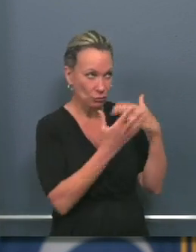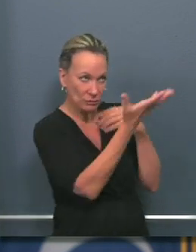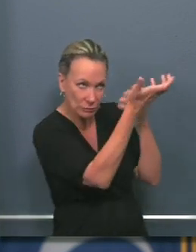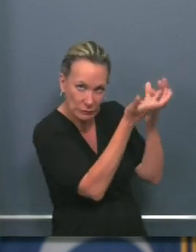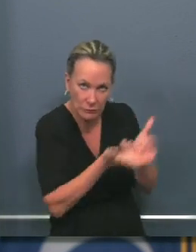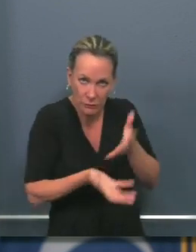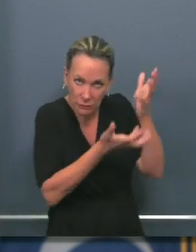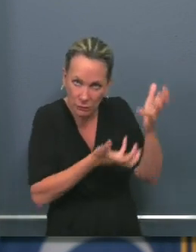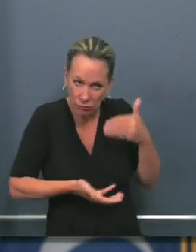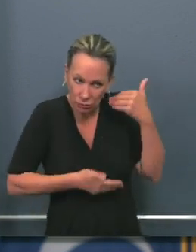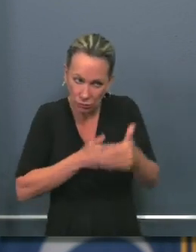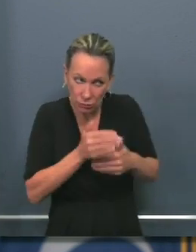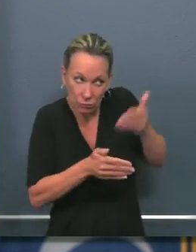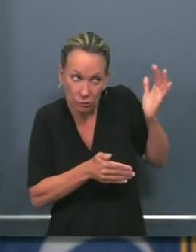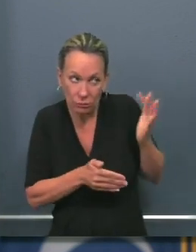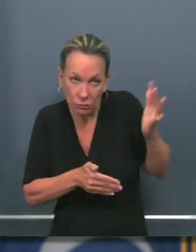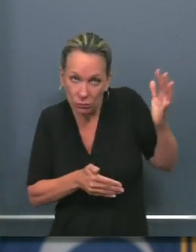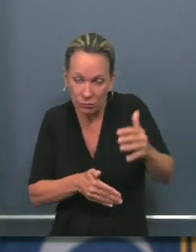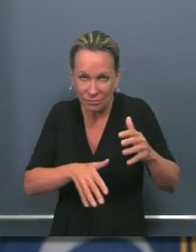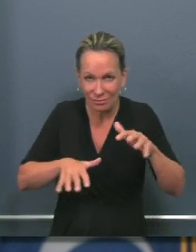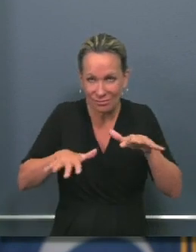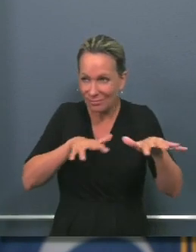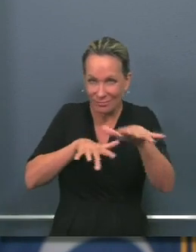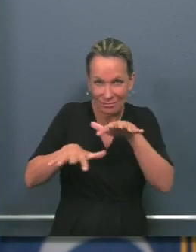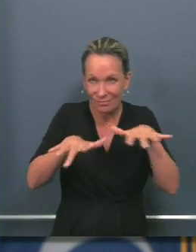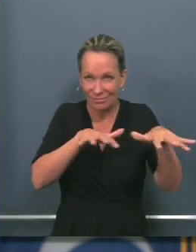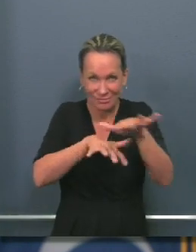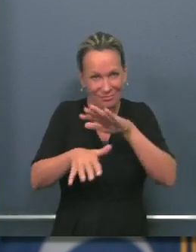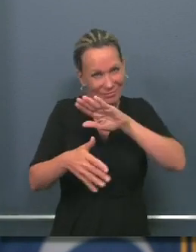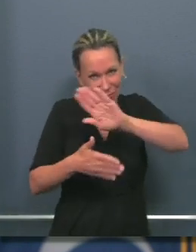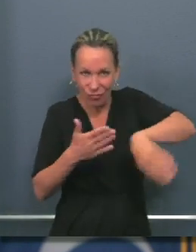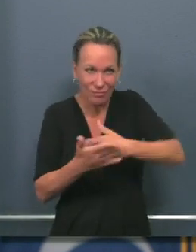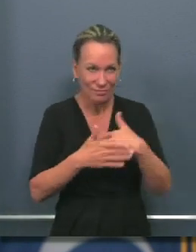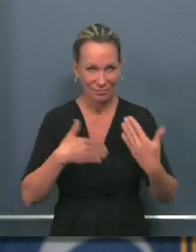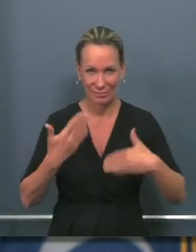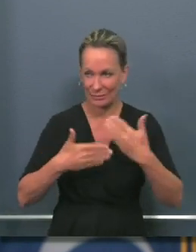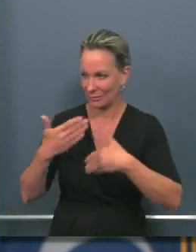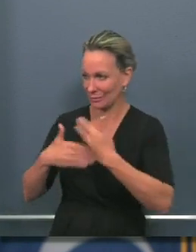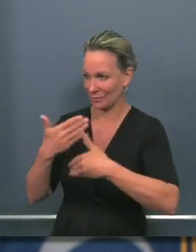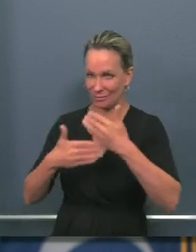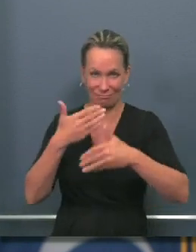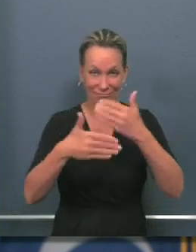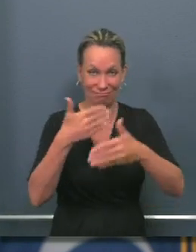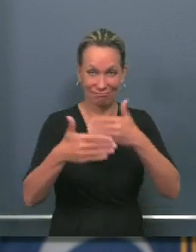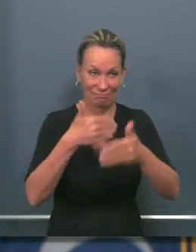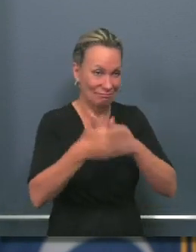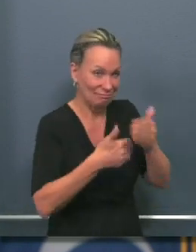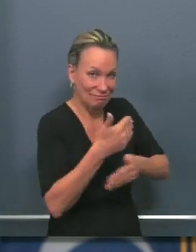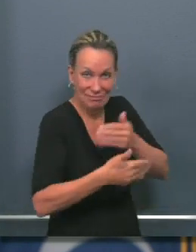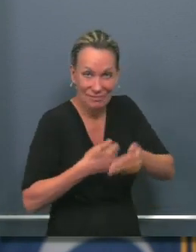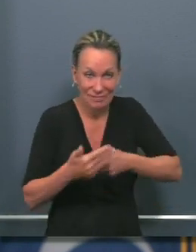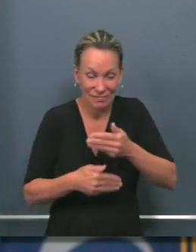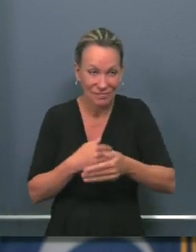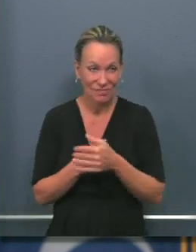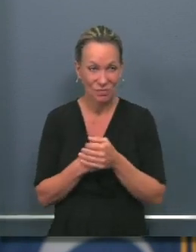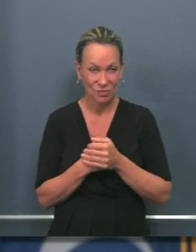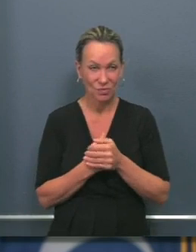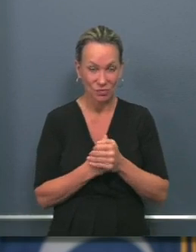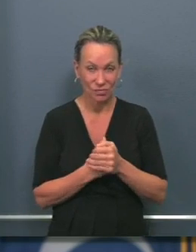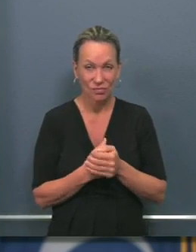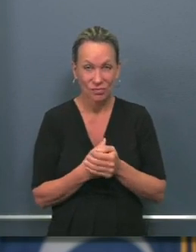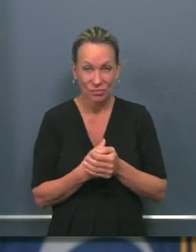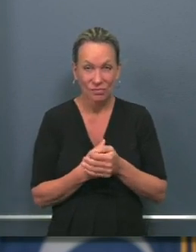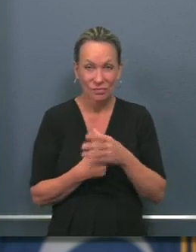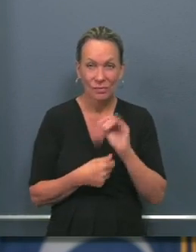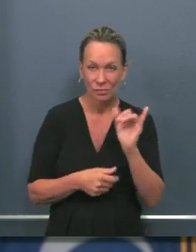see some increases in terms of that spread so we can contain those spreads. And I want to just briefly update you in terms